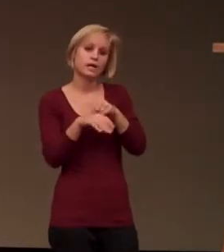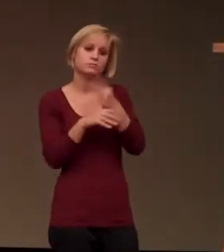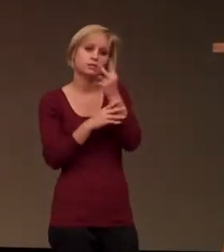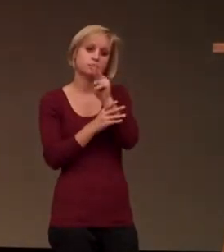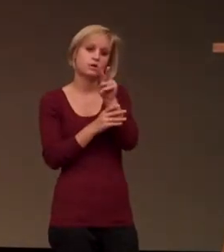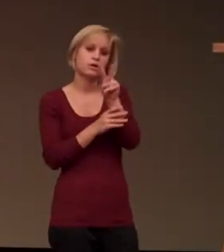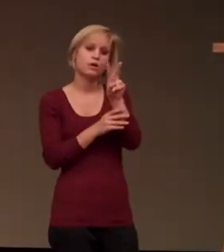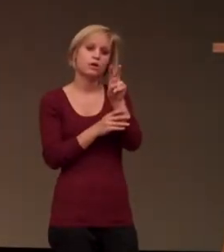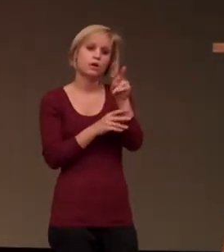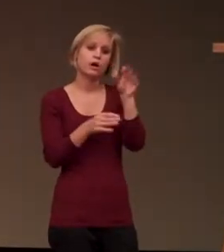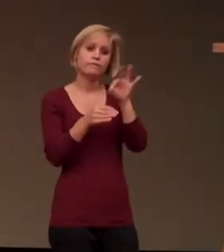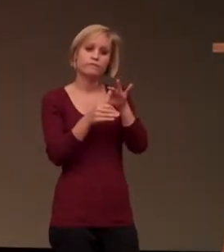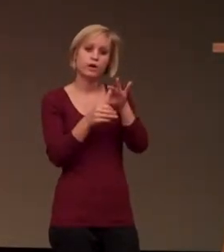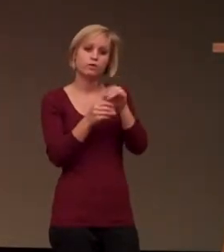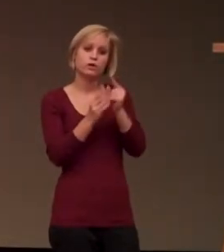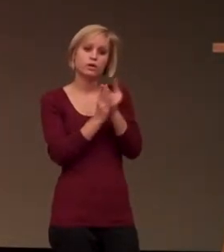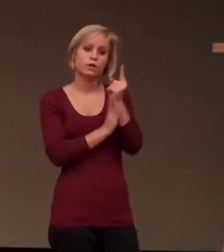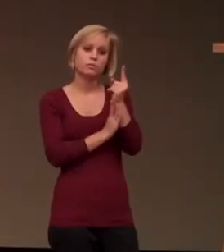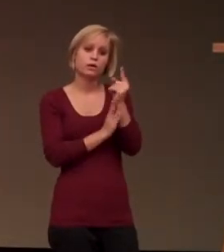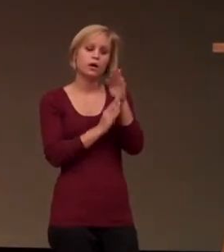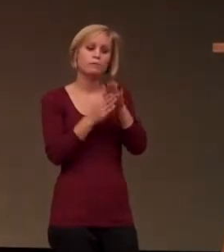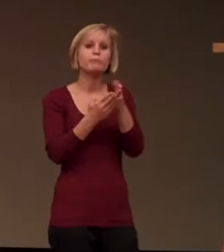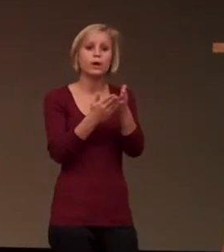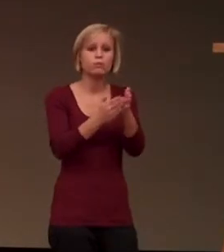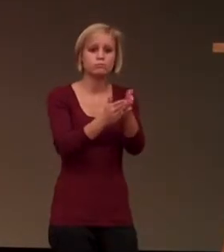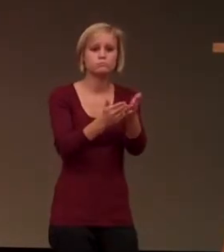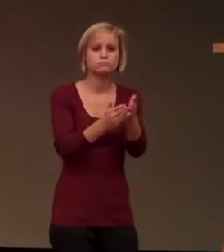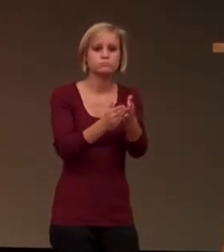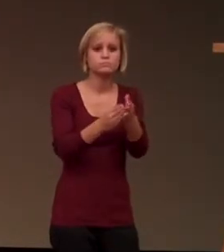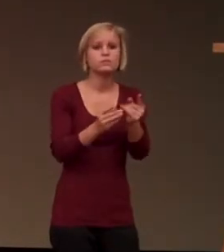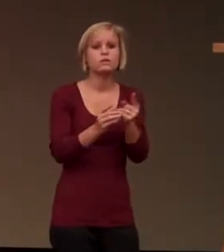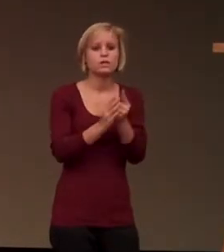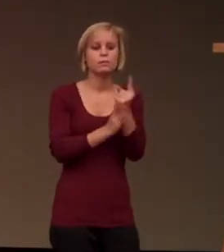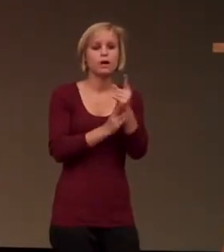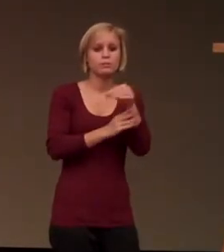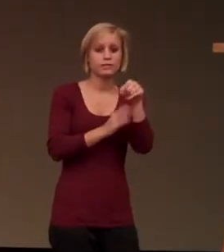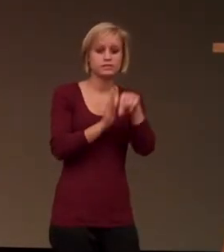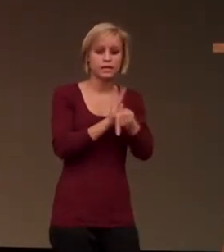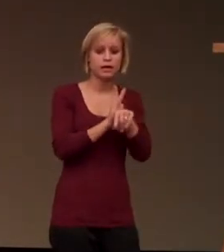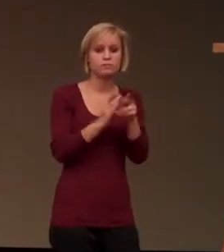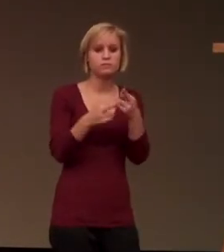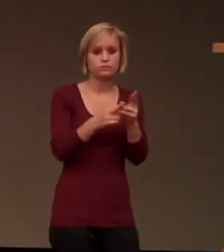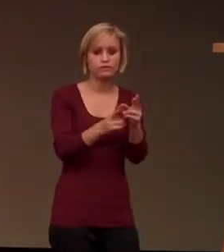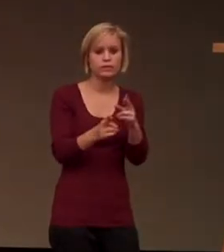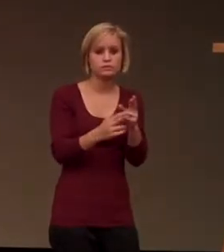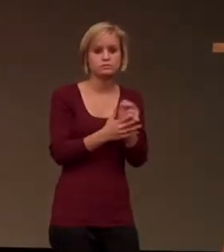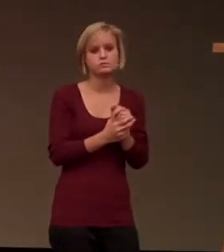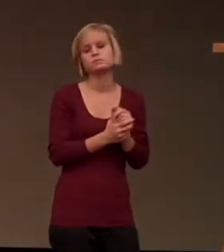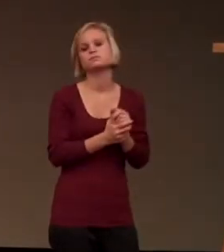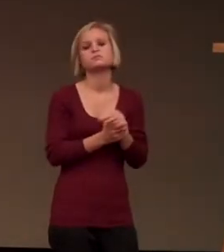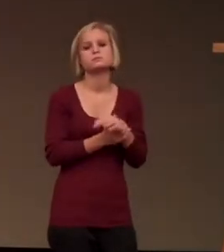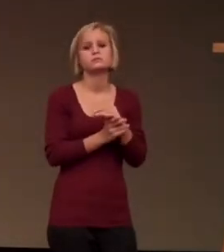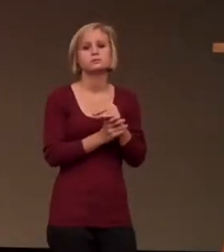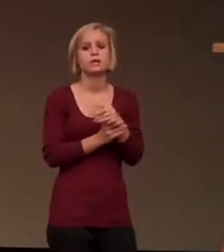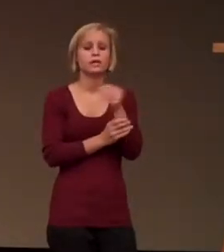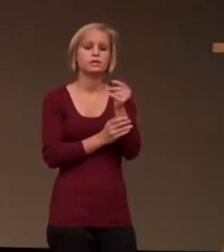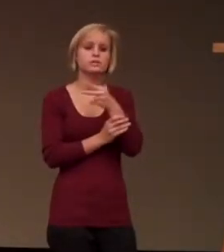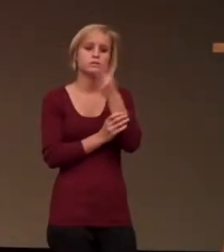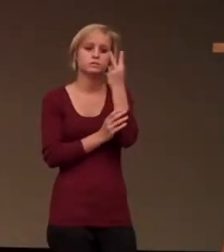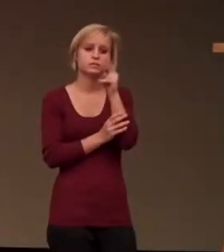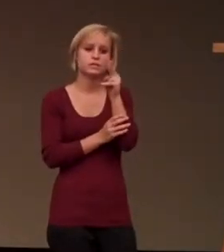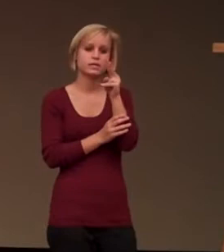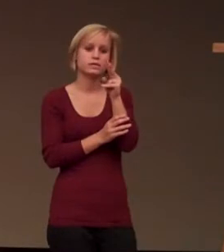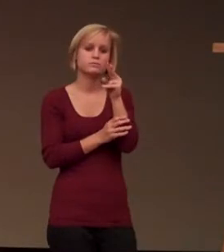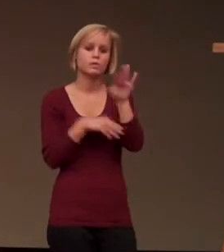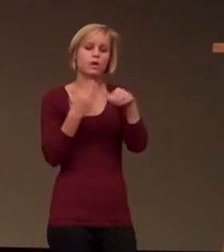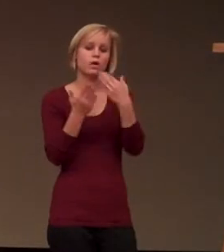boat come up and down the river because I was playing at a golf course next to the river, and you see all